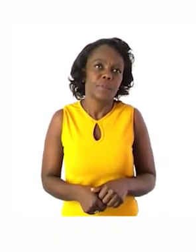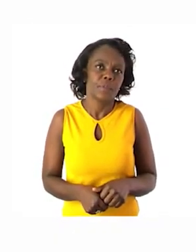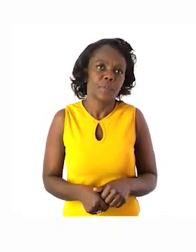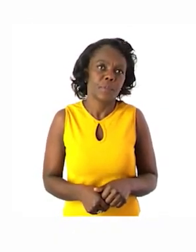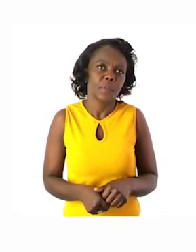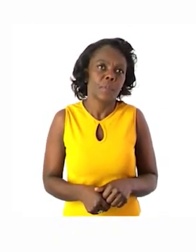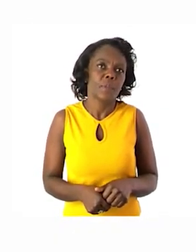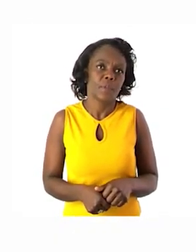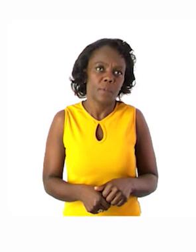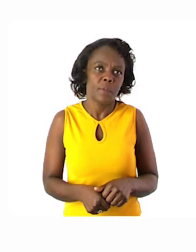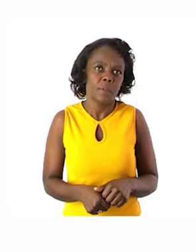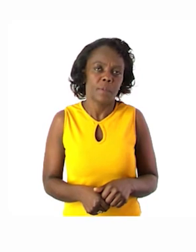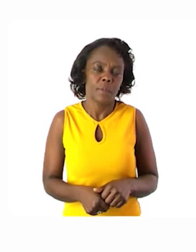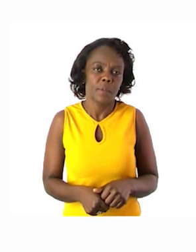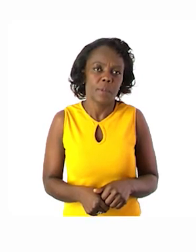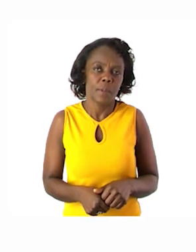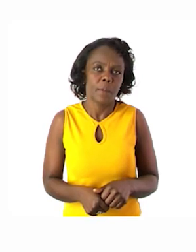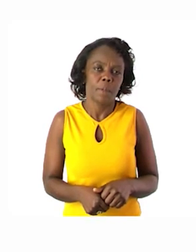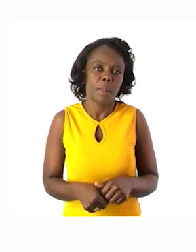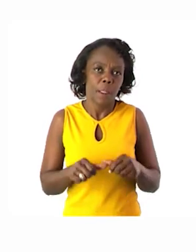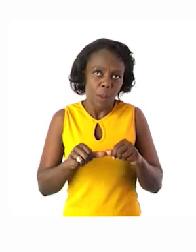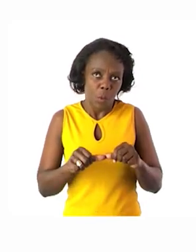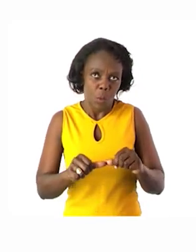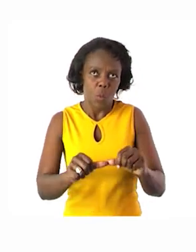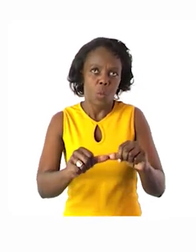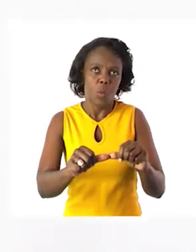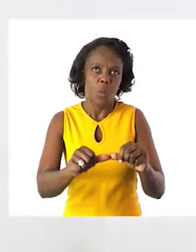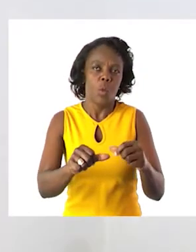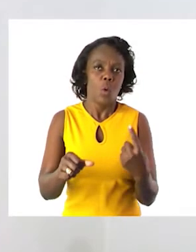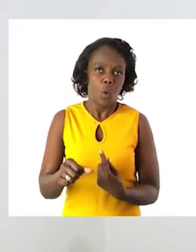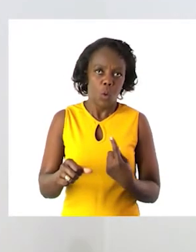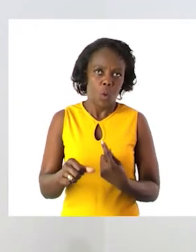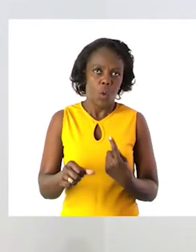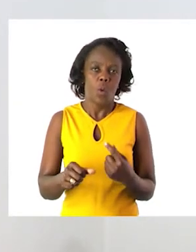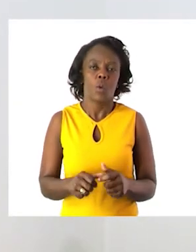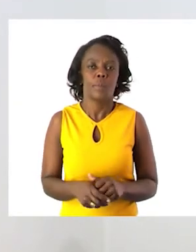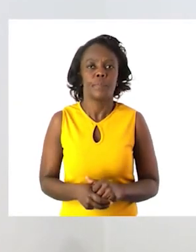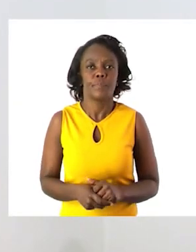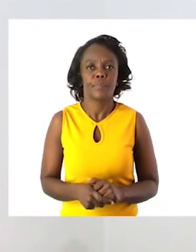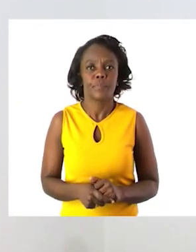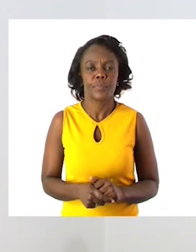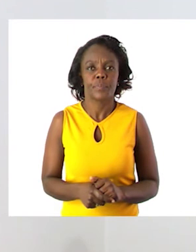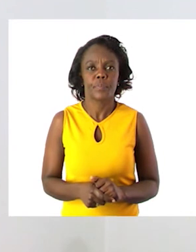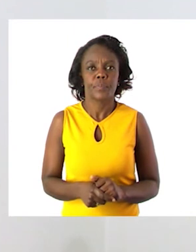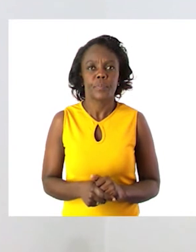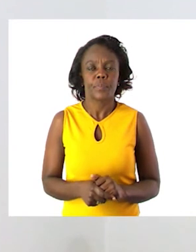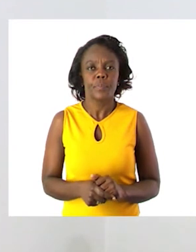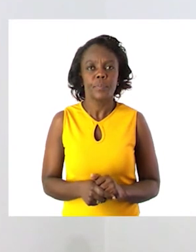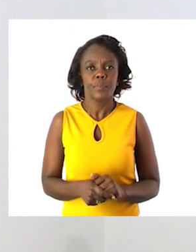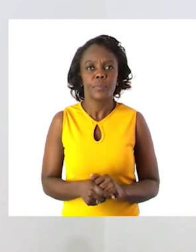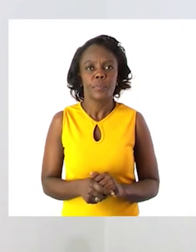column of light. So, do the rest of the objects in the same way.